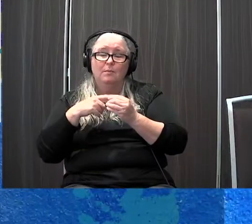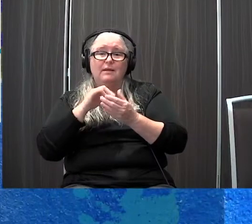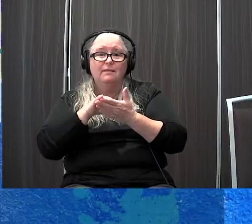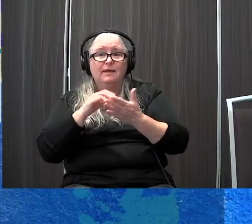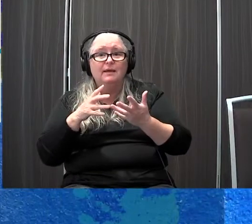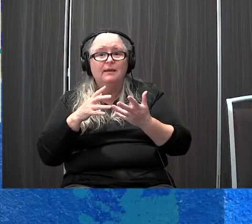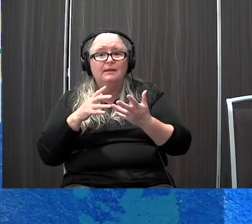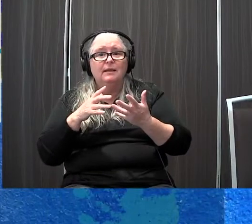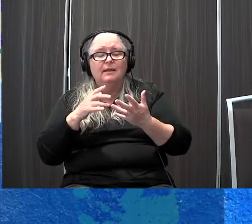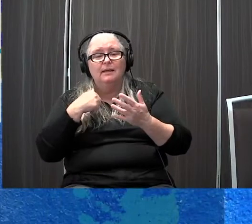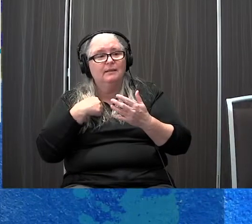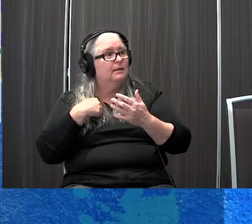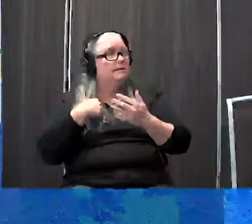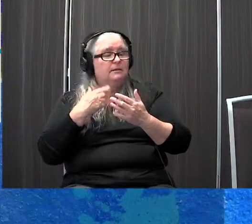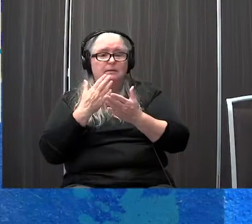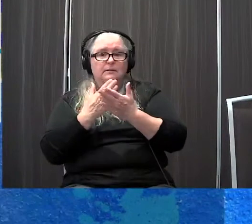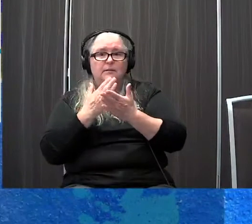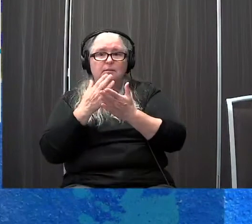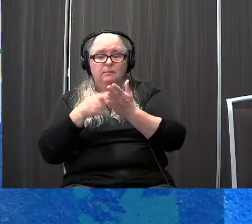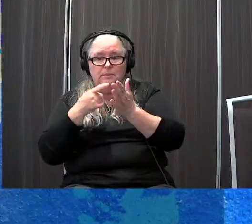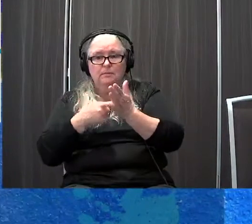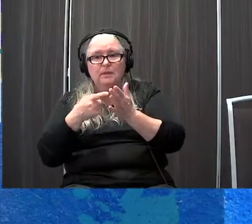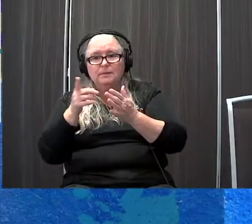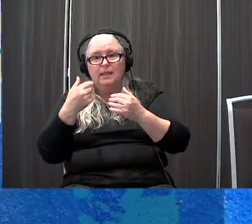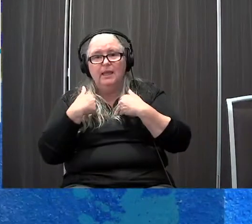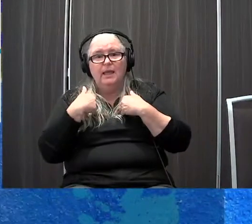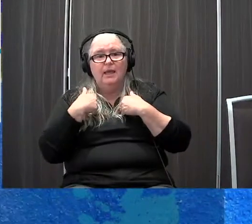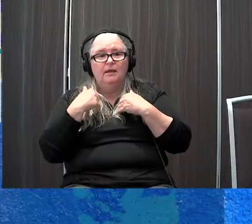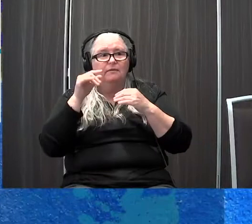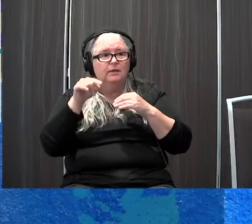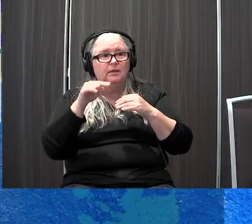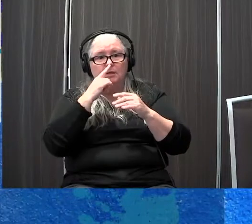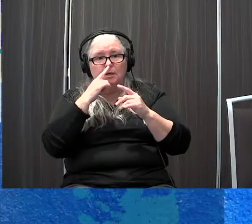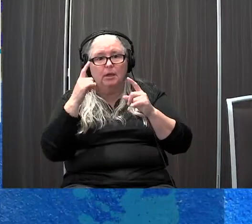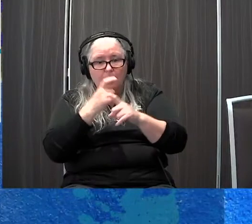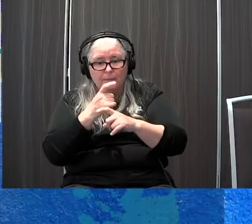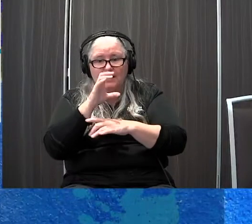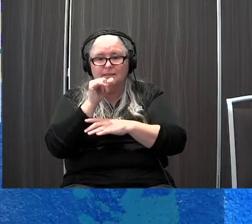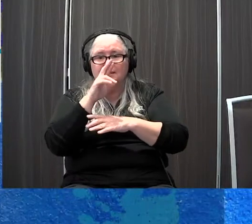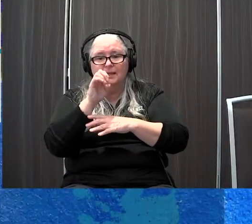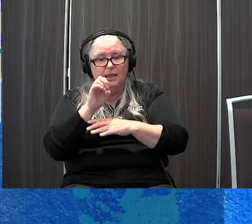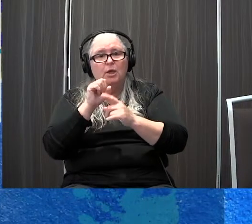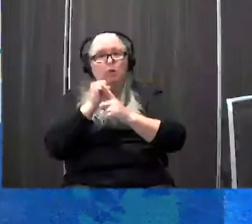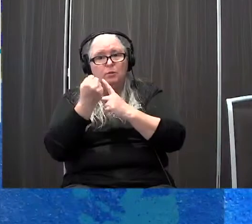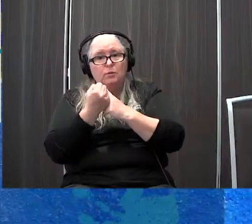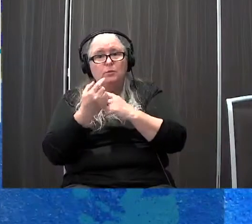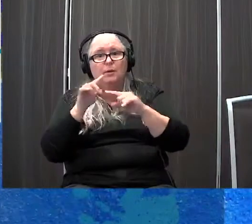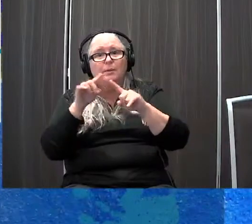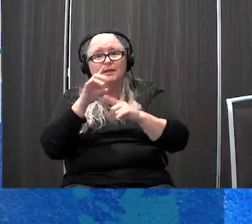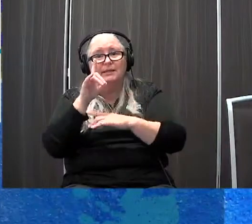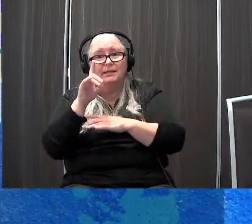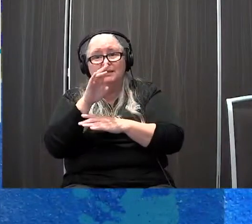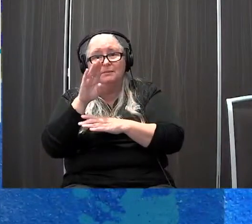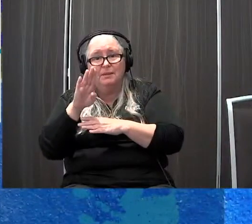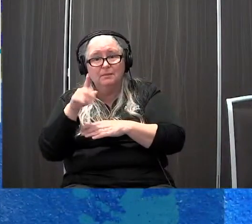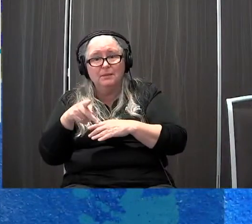in complex care settings. And so those programs do a lot of thinking about this. But I think what developmental pediatricians